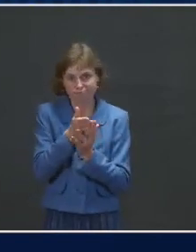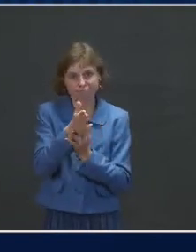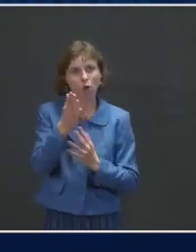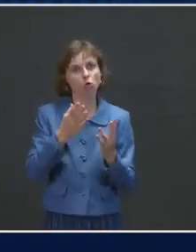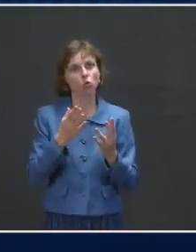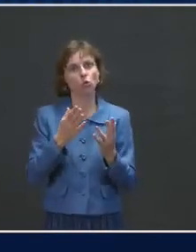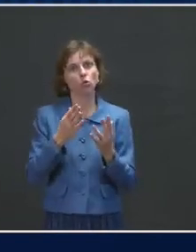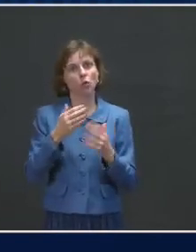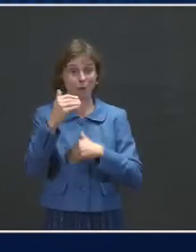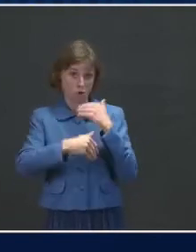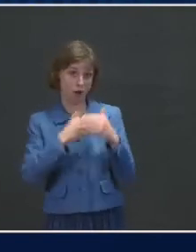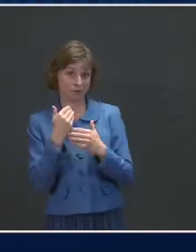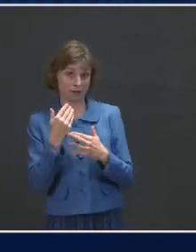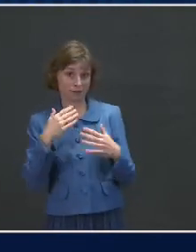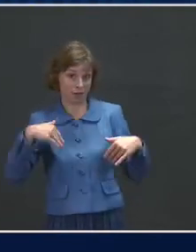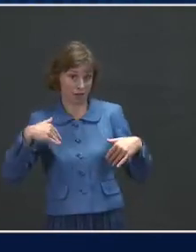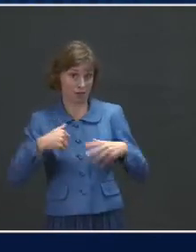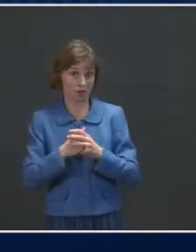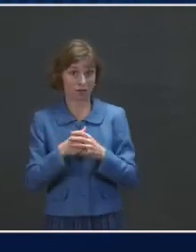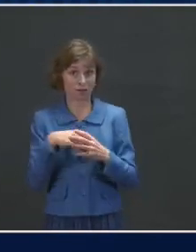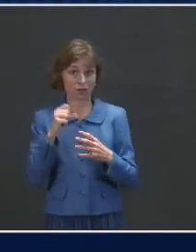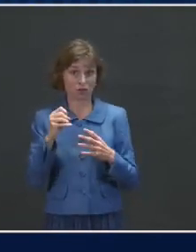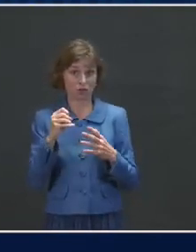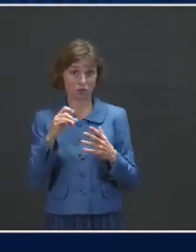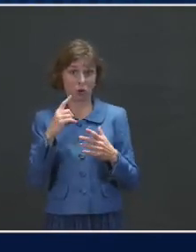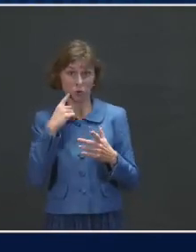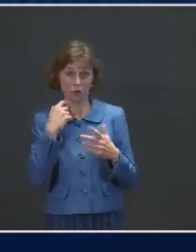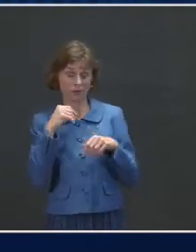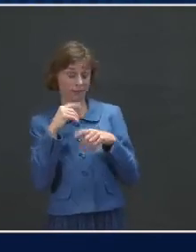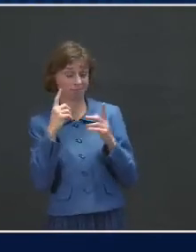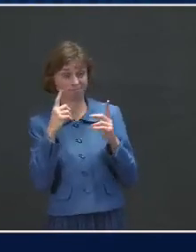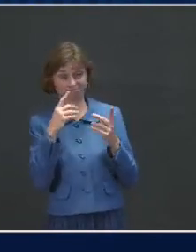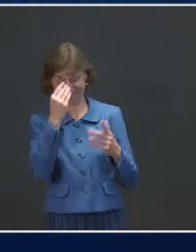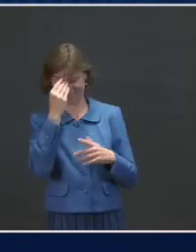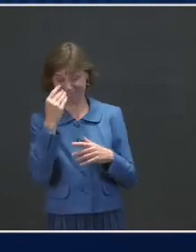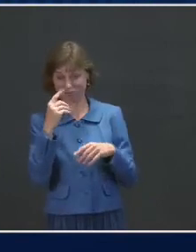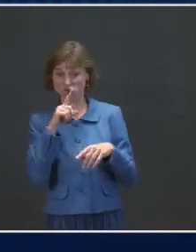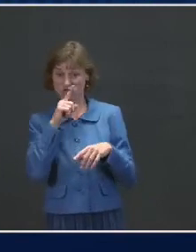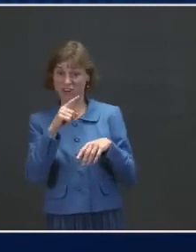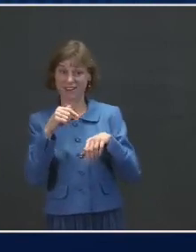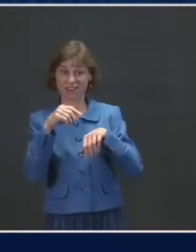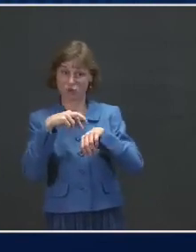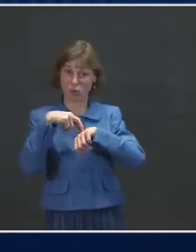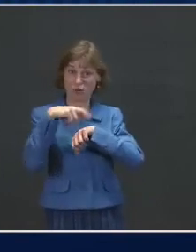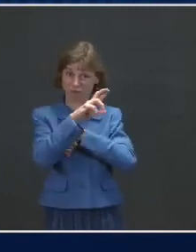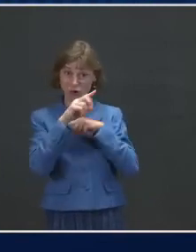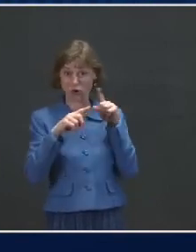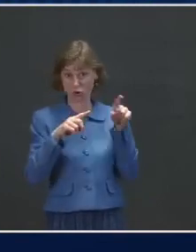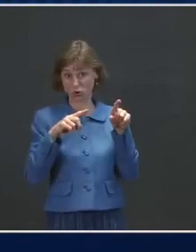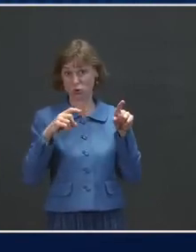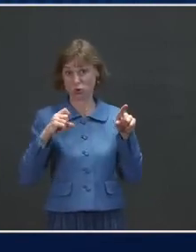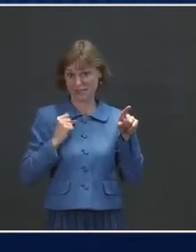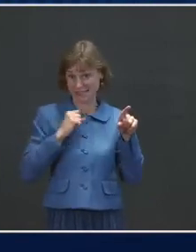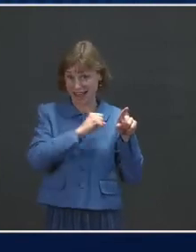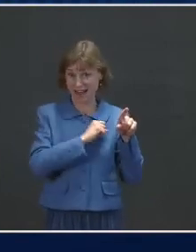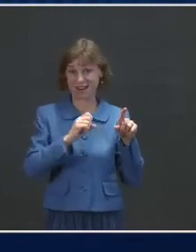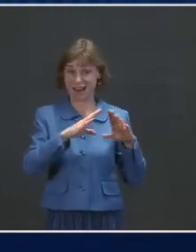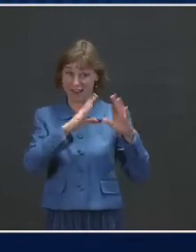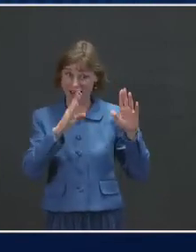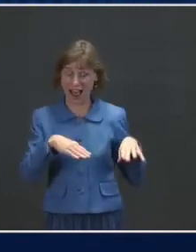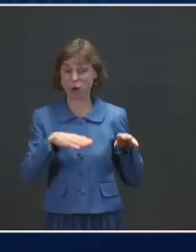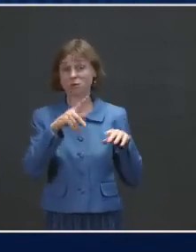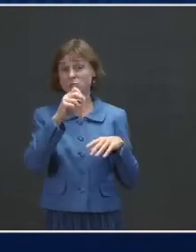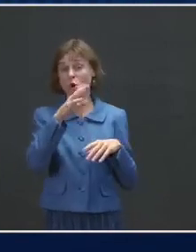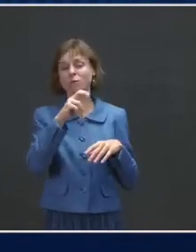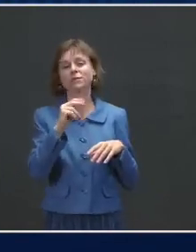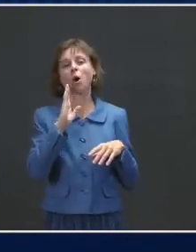take a bit of time. And we certainly defer to the parliamentarian and members of the House and of the Senate, I should say, to give you a better assessment of